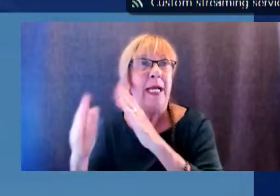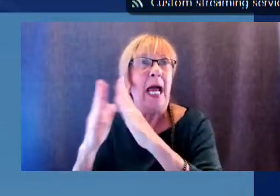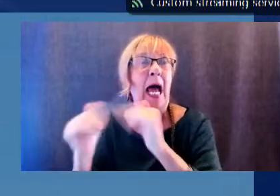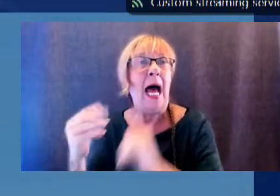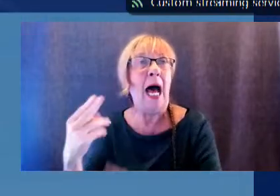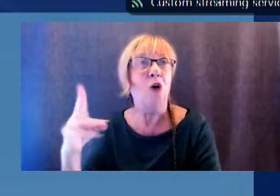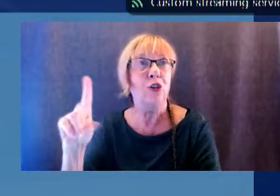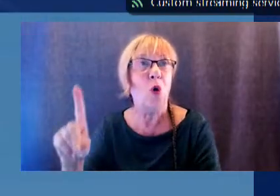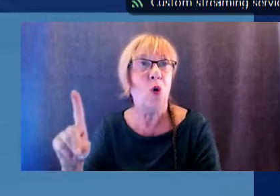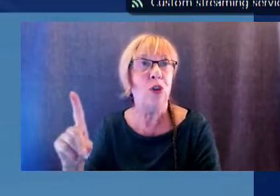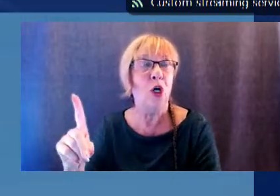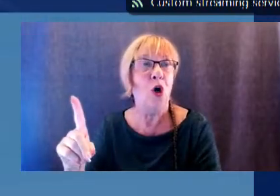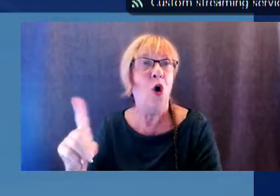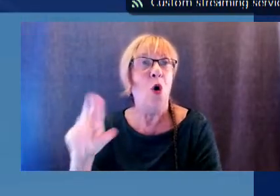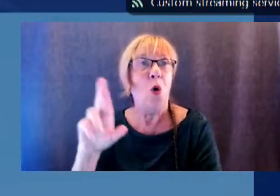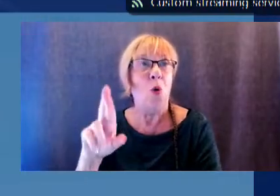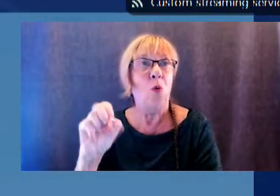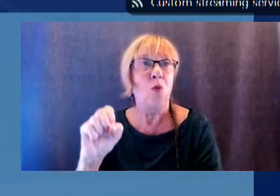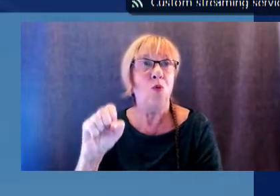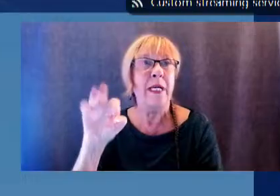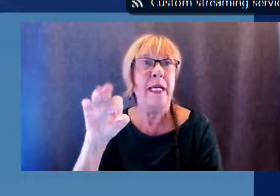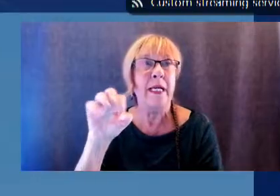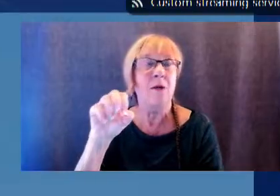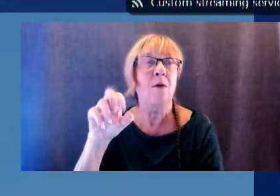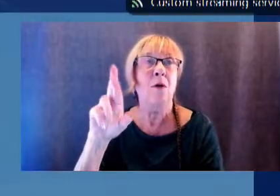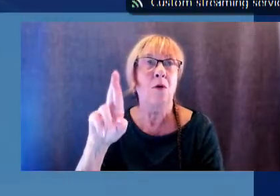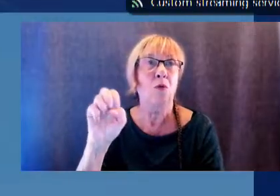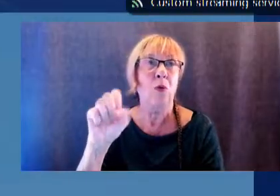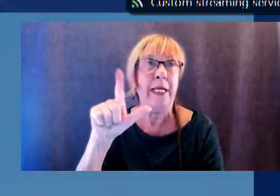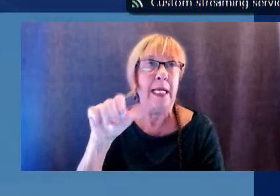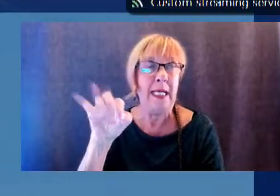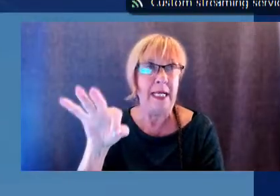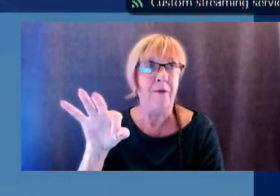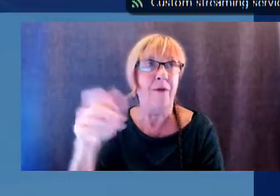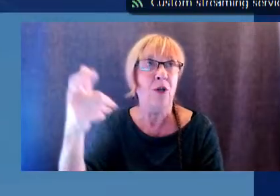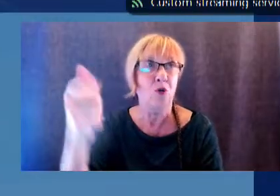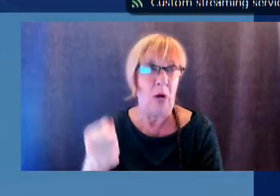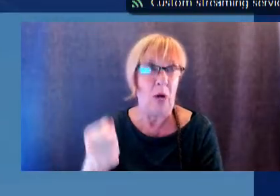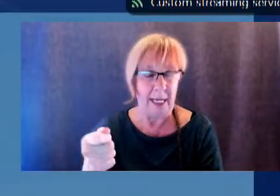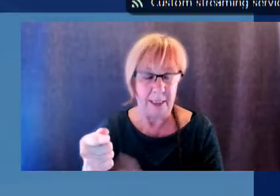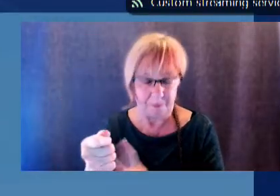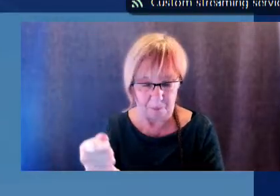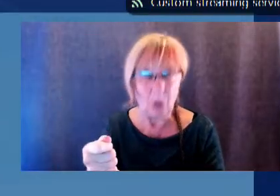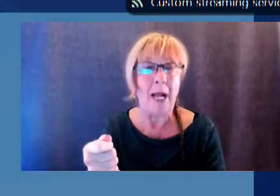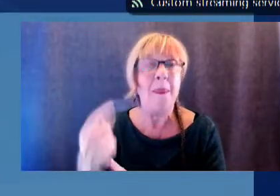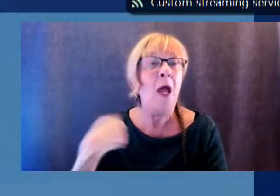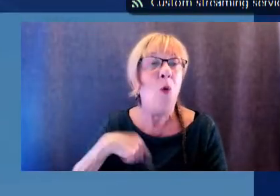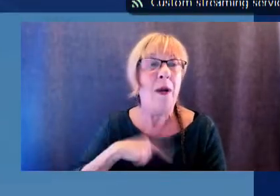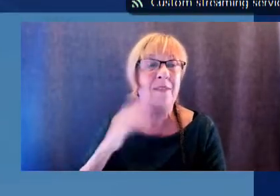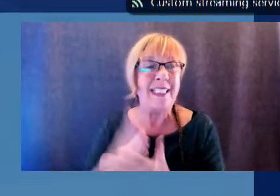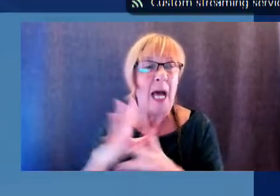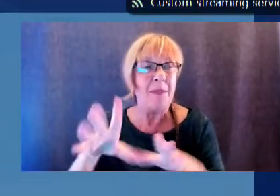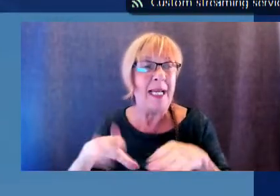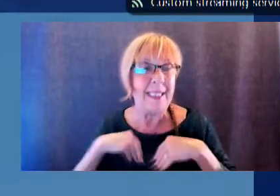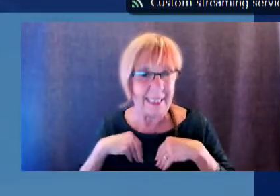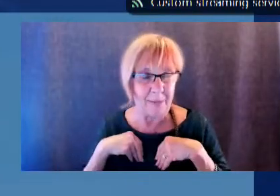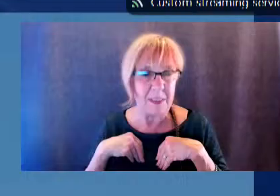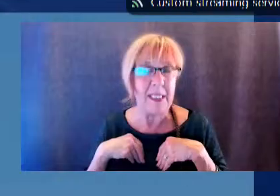accepting applications, but so that part of the process is fully complete.